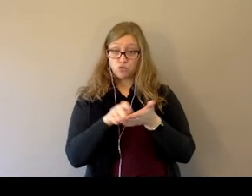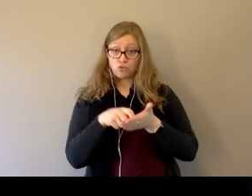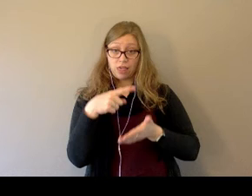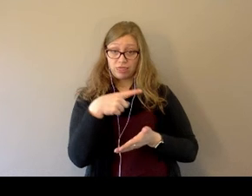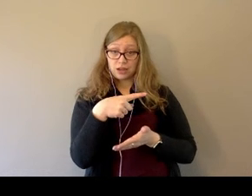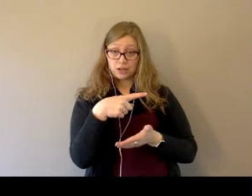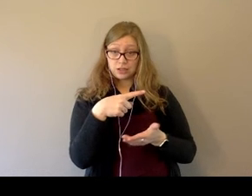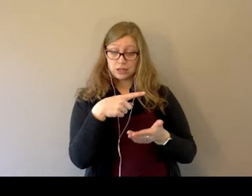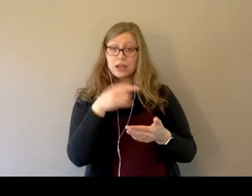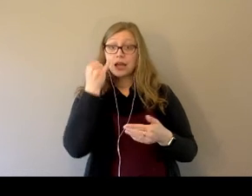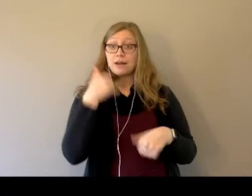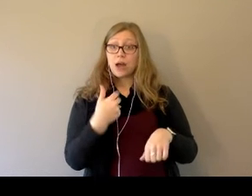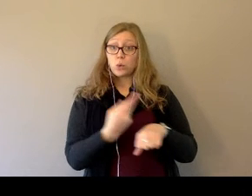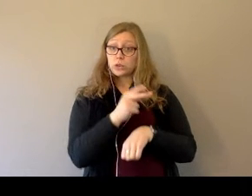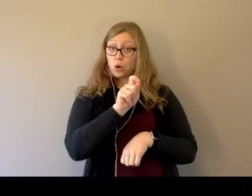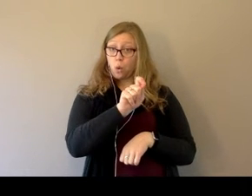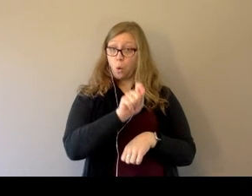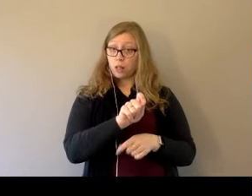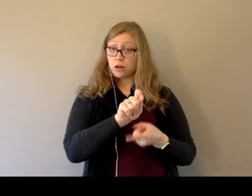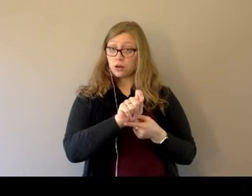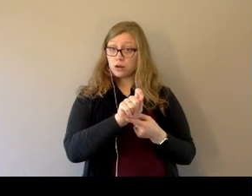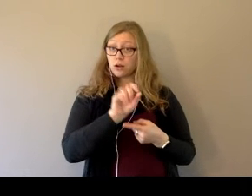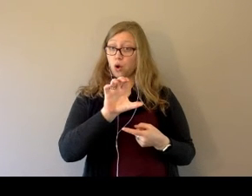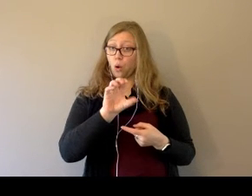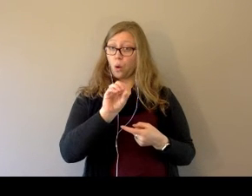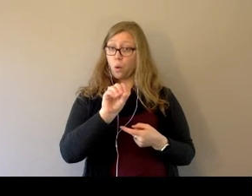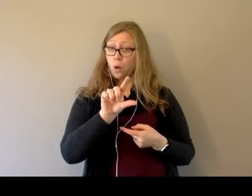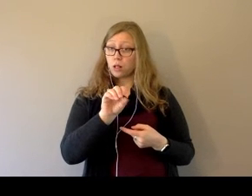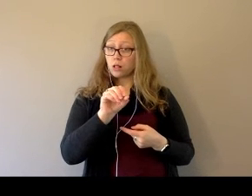using that colon notation, A